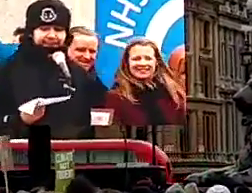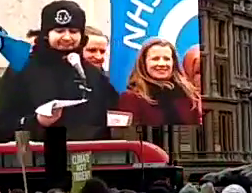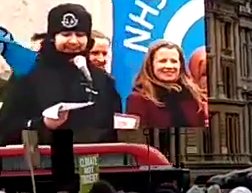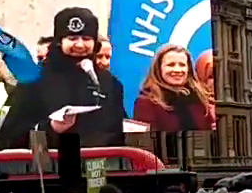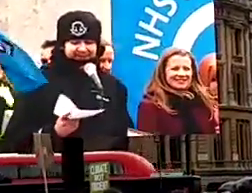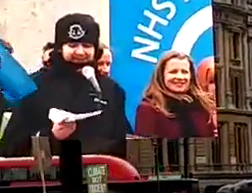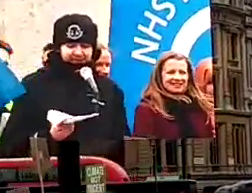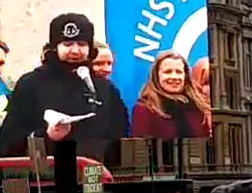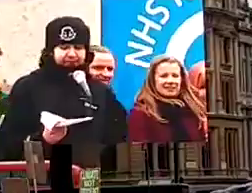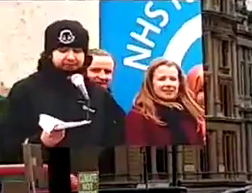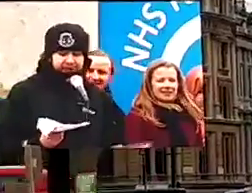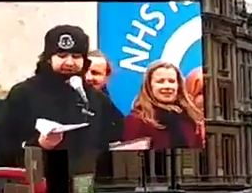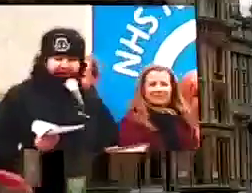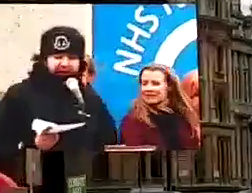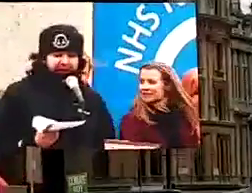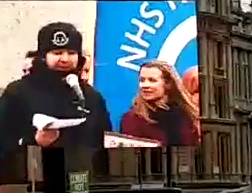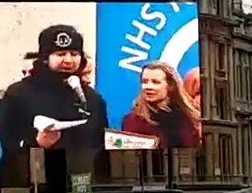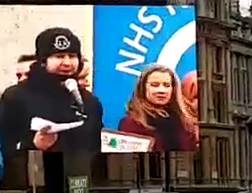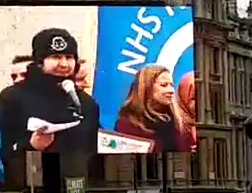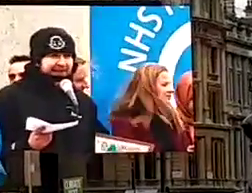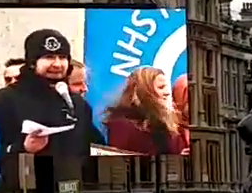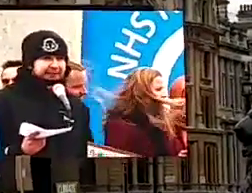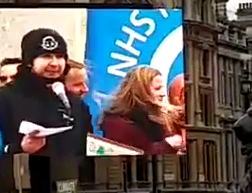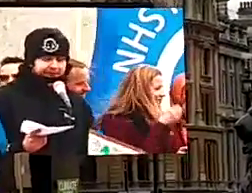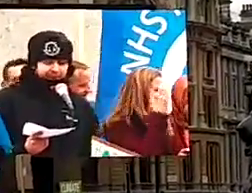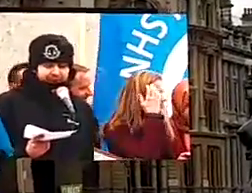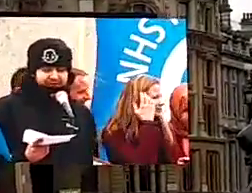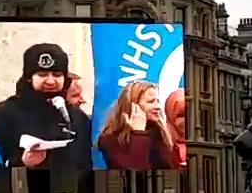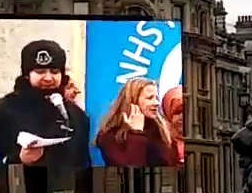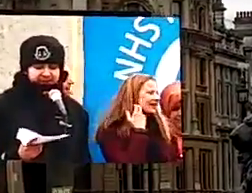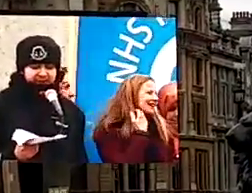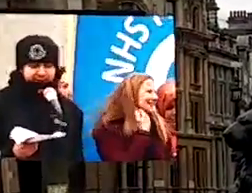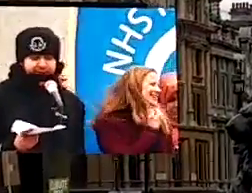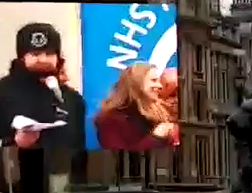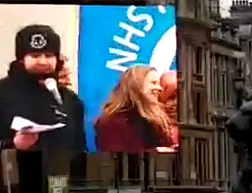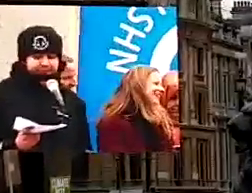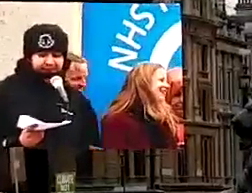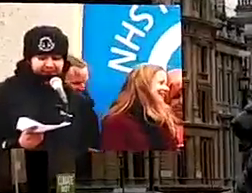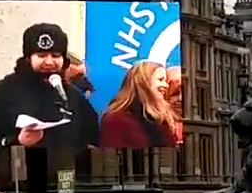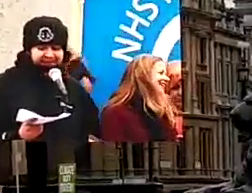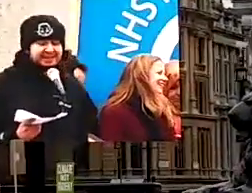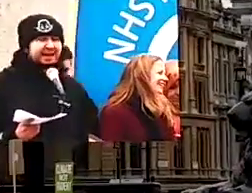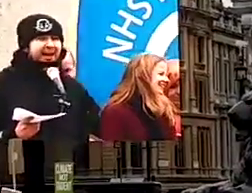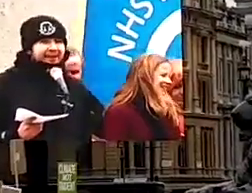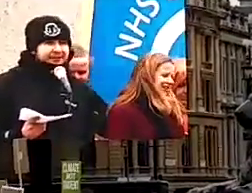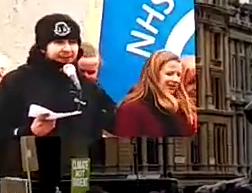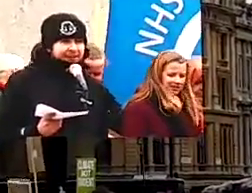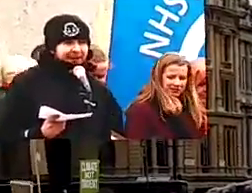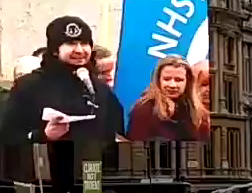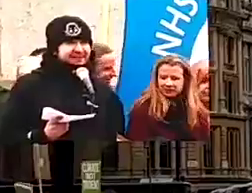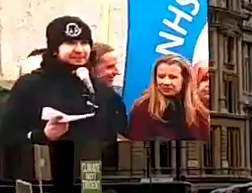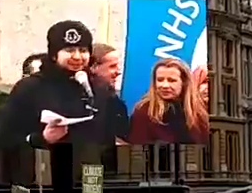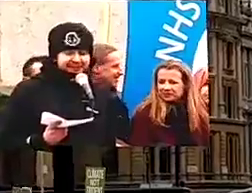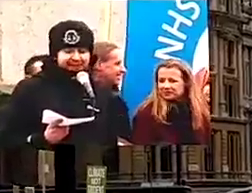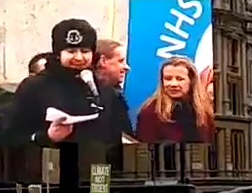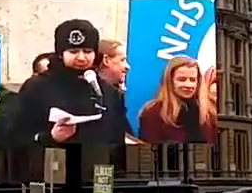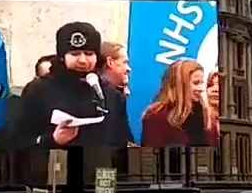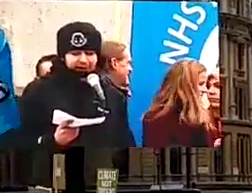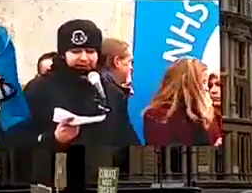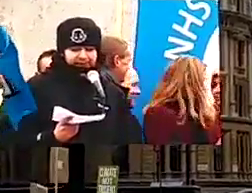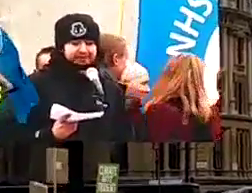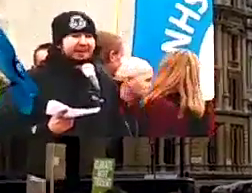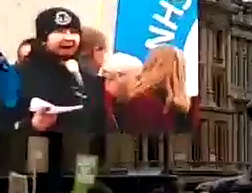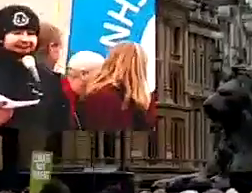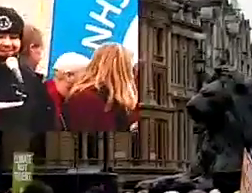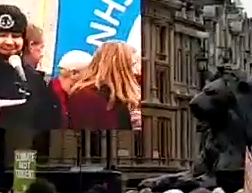to scrap maintenance runs that help 500,000 of the poorest students through university and to replace them with yet